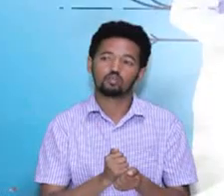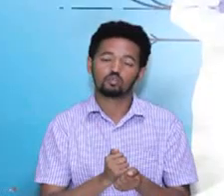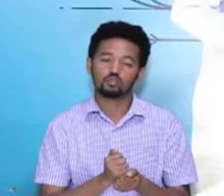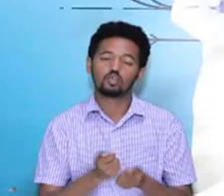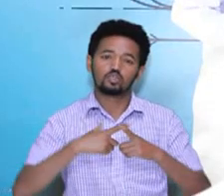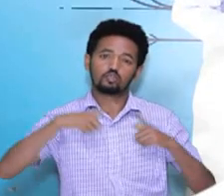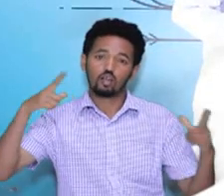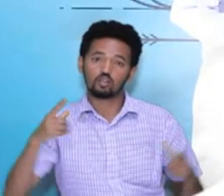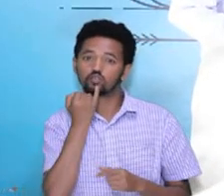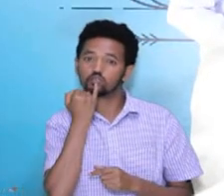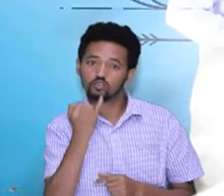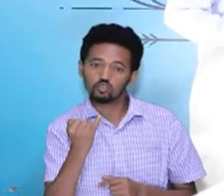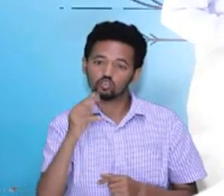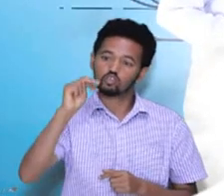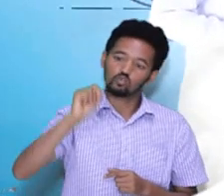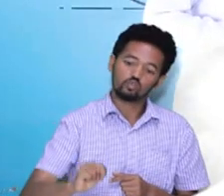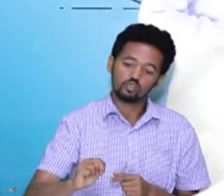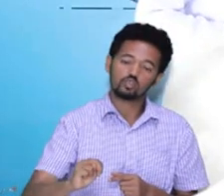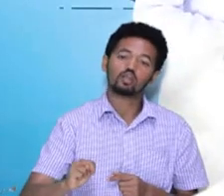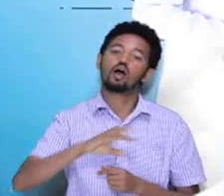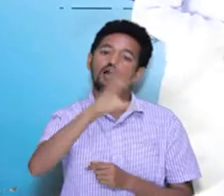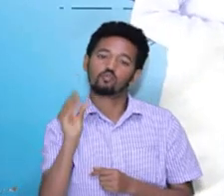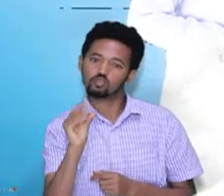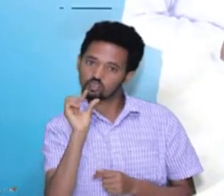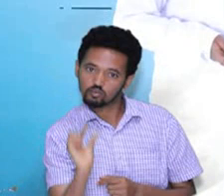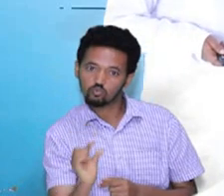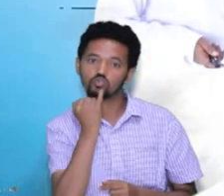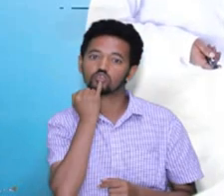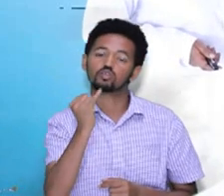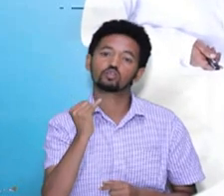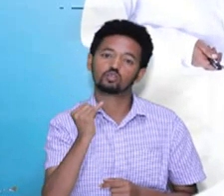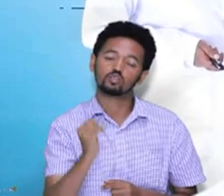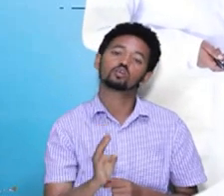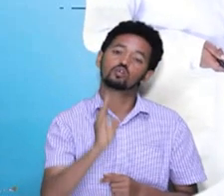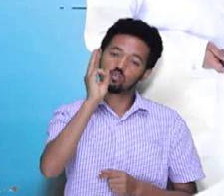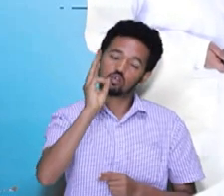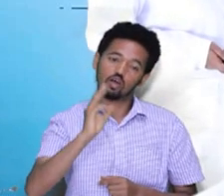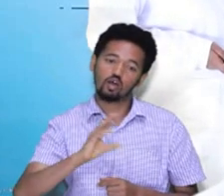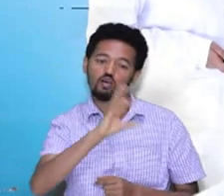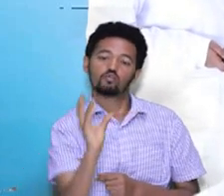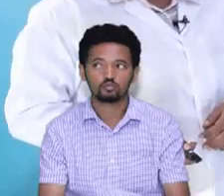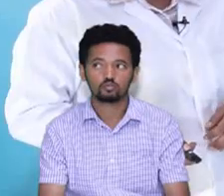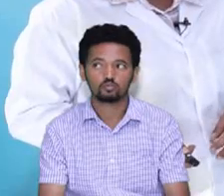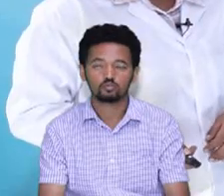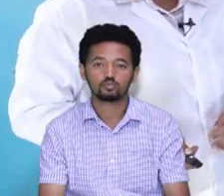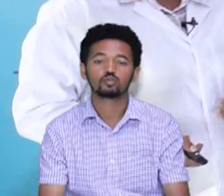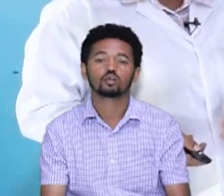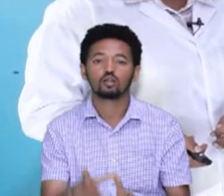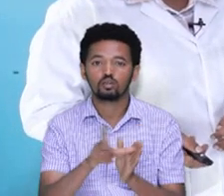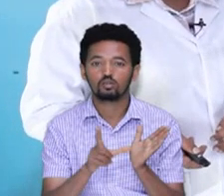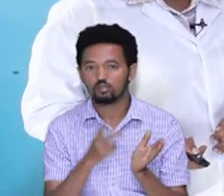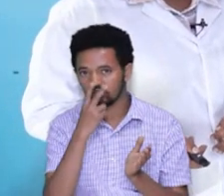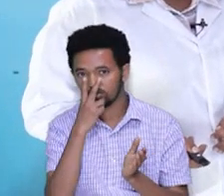terms of area, the largest is Northern Africa, the smallest is Southern Africa. Let us see